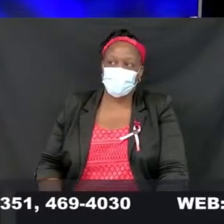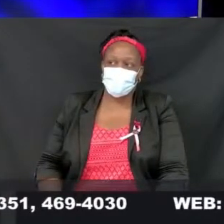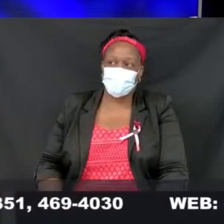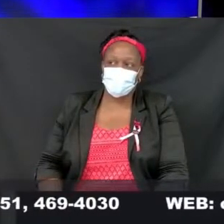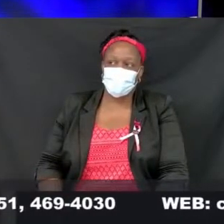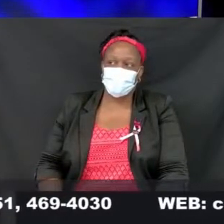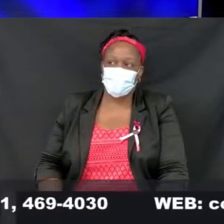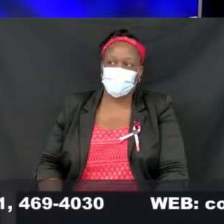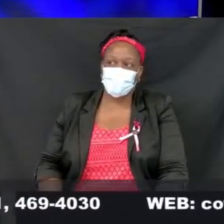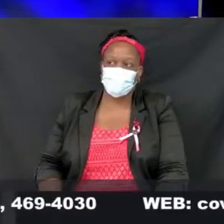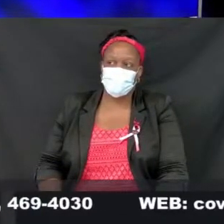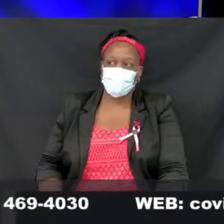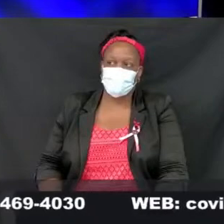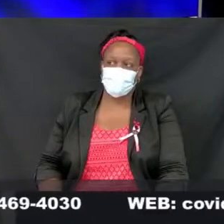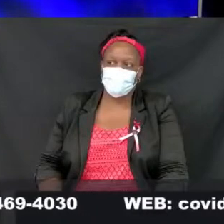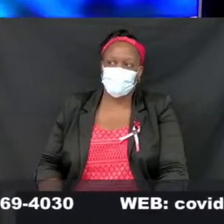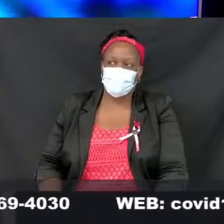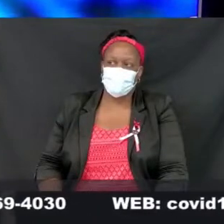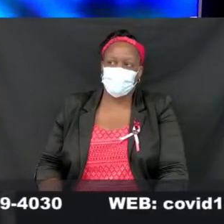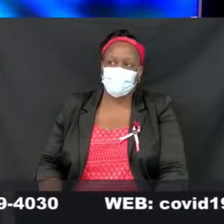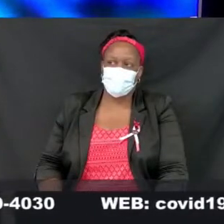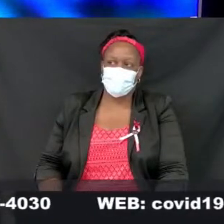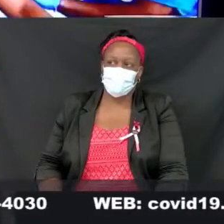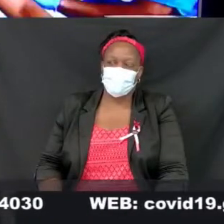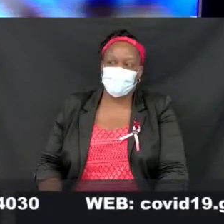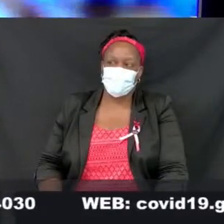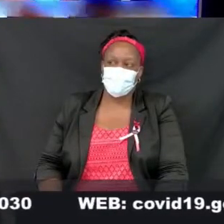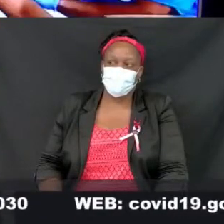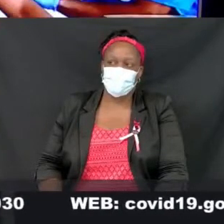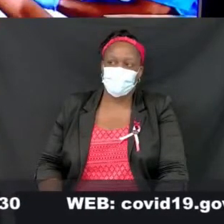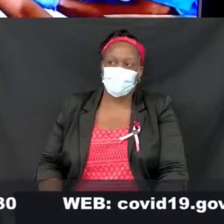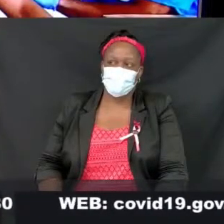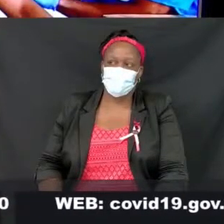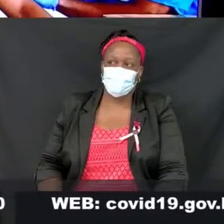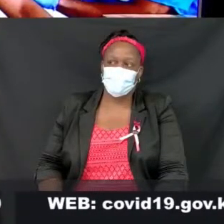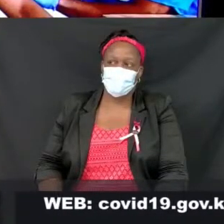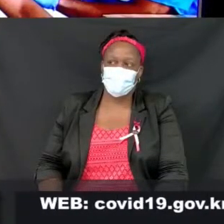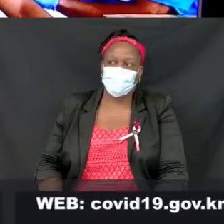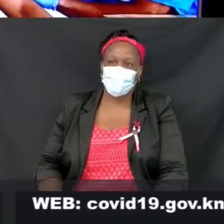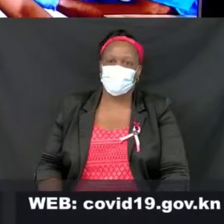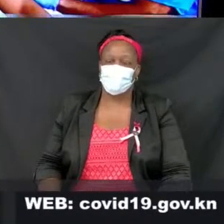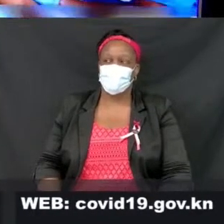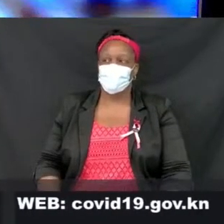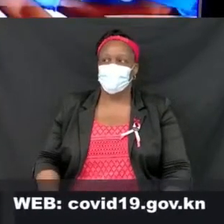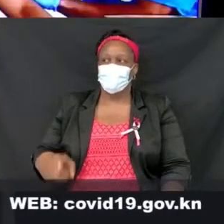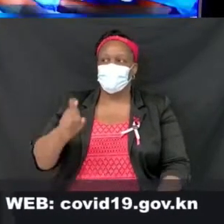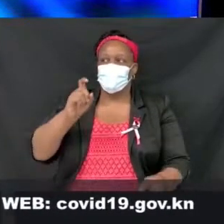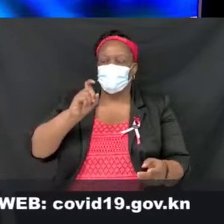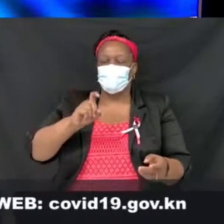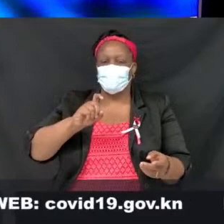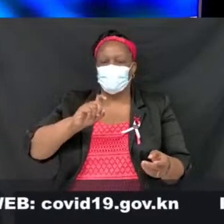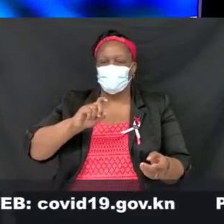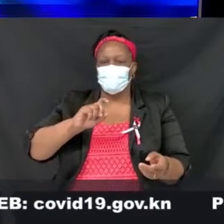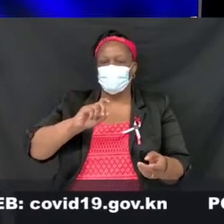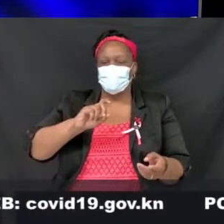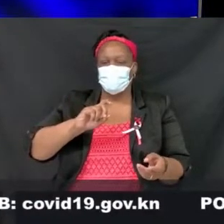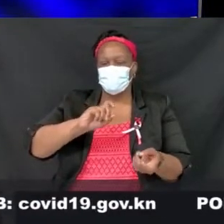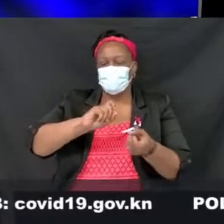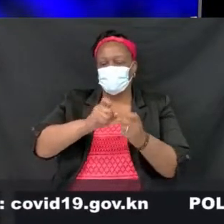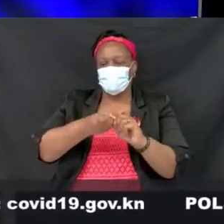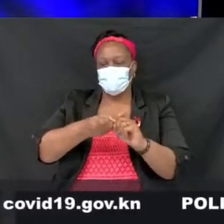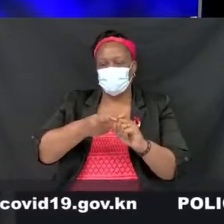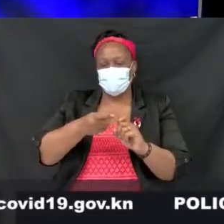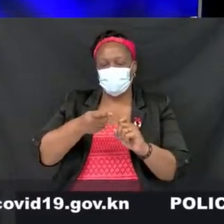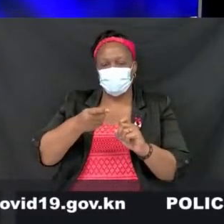shifted your position on mandatory vaccination? Months ago, you said on the Leadership Matters